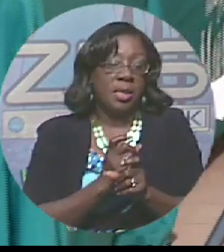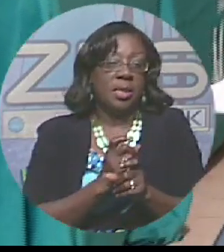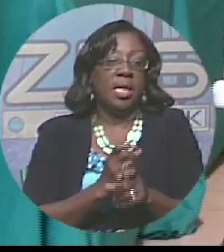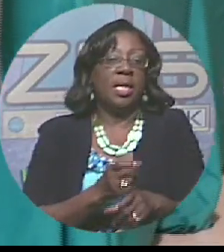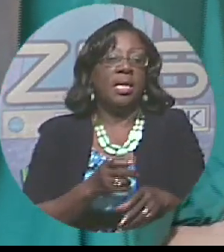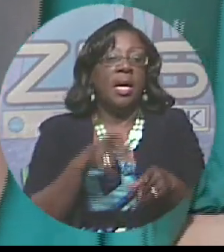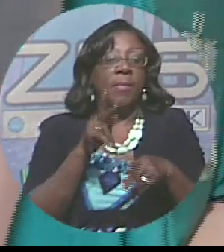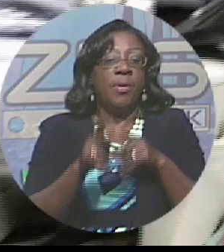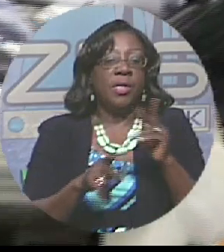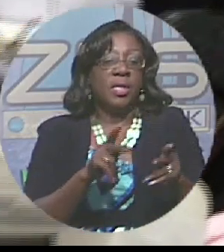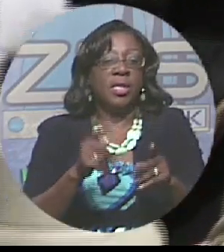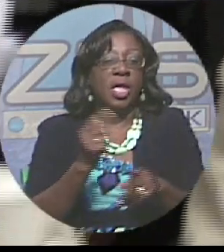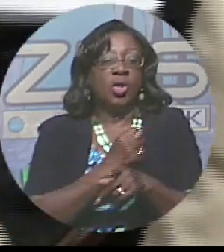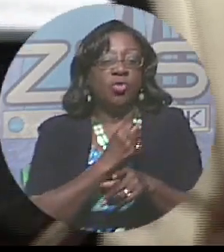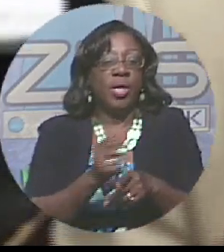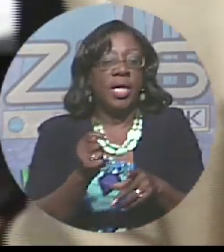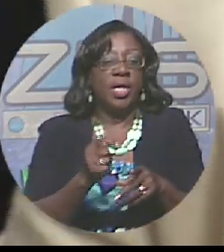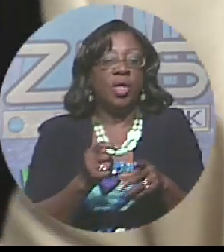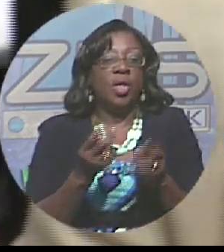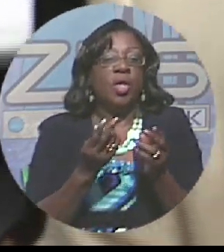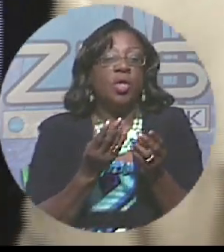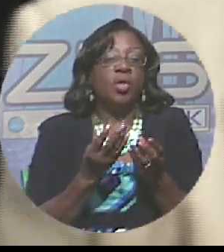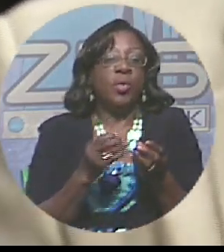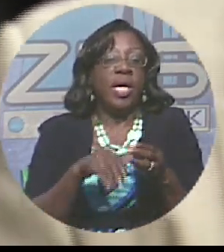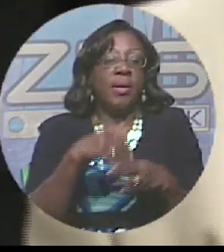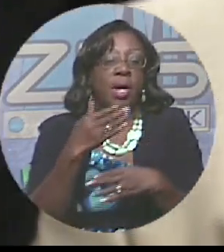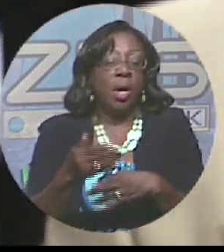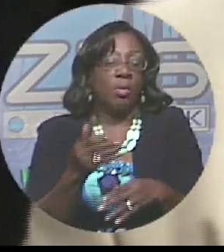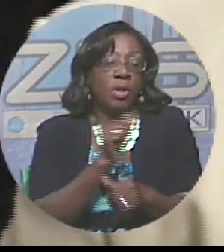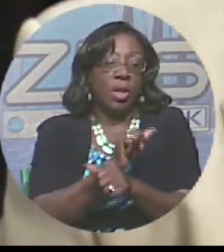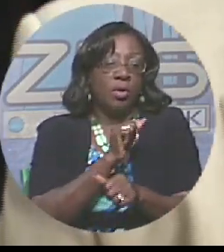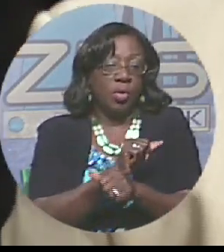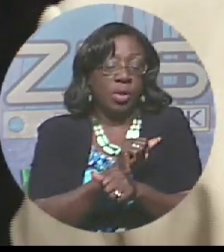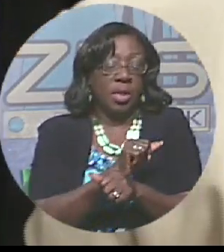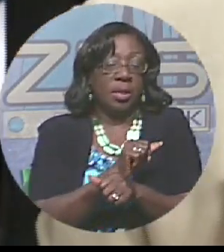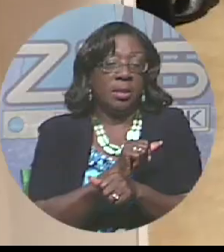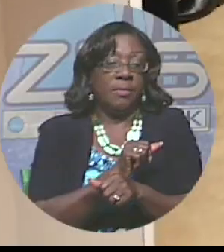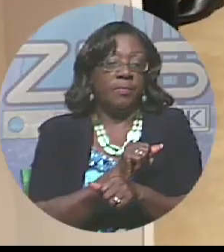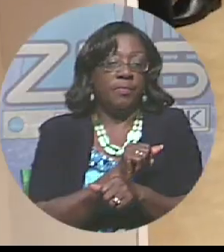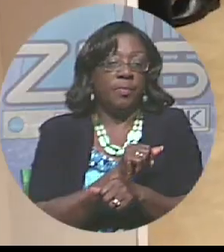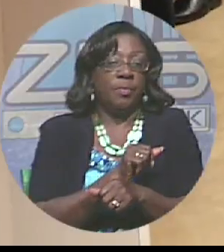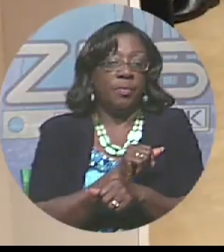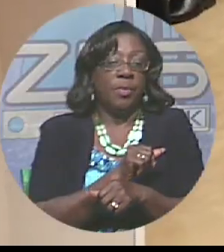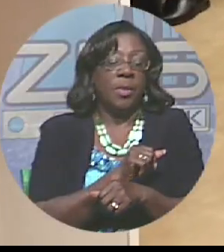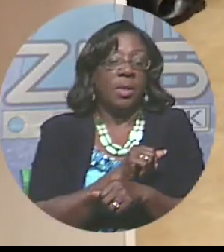their duties. Authorities are also encouraging all Bahamians to come in to register for the